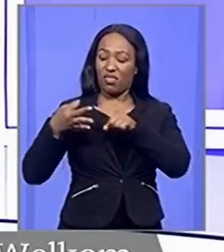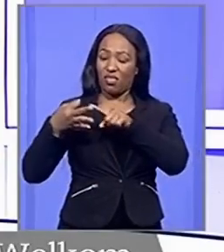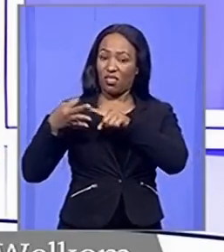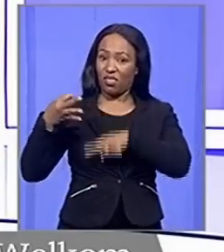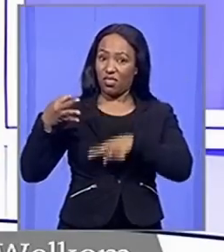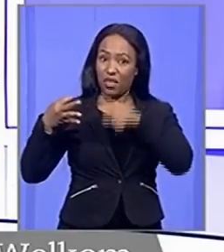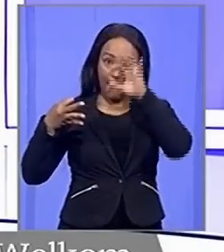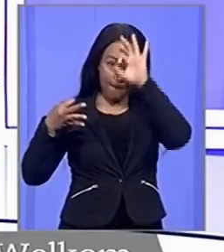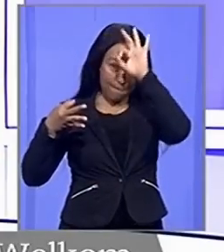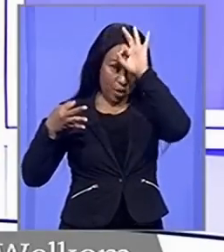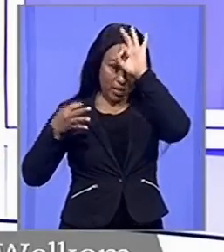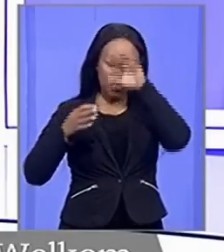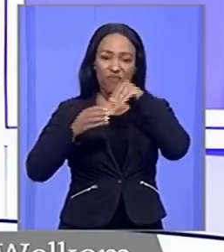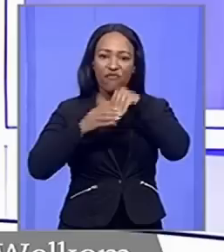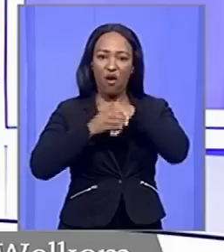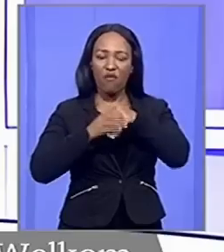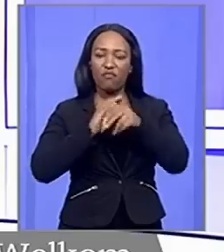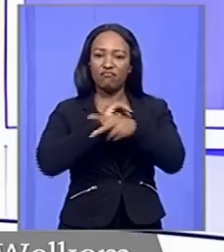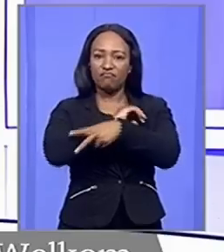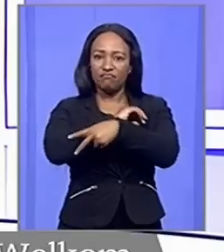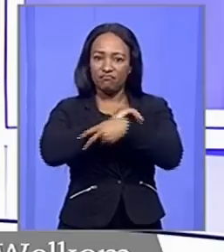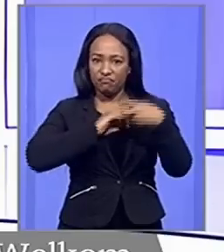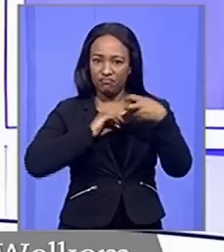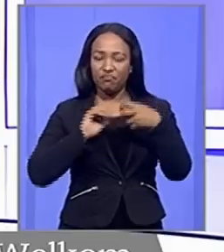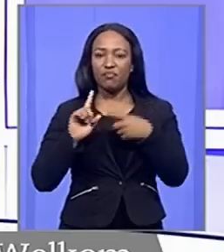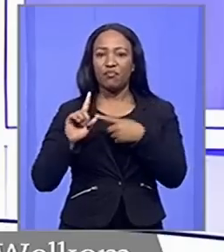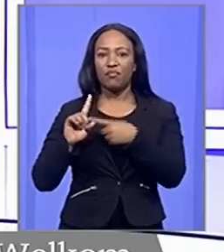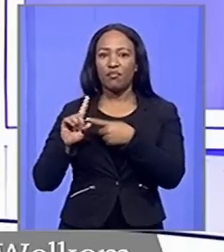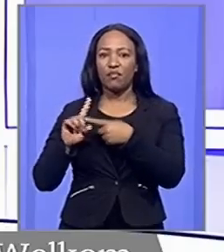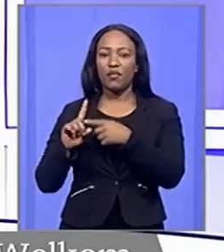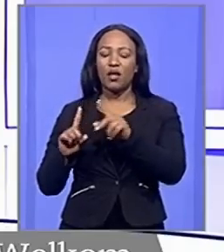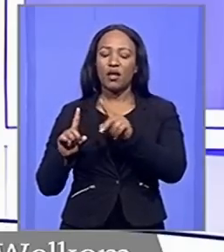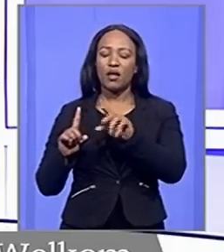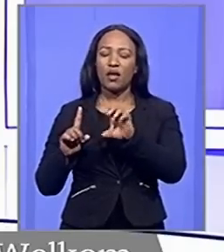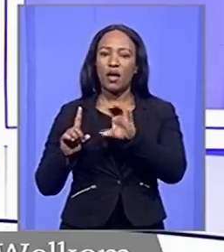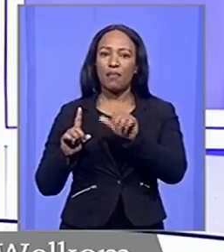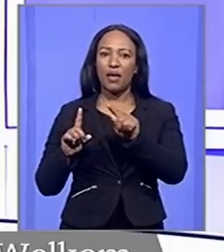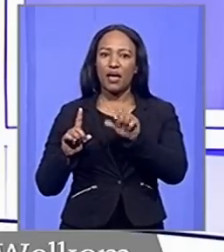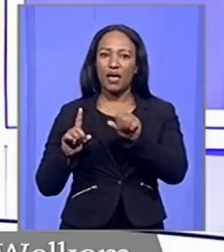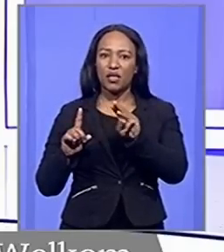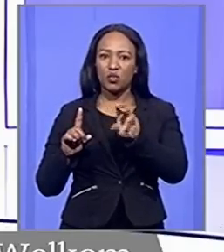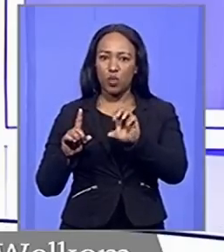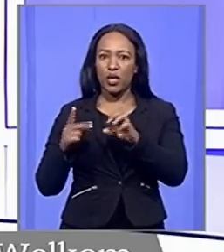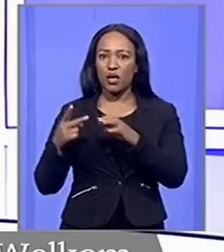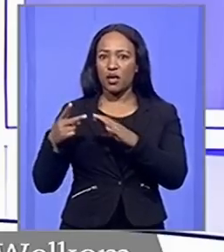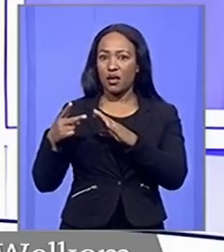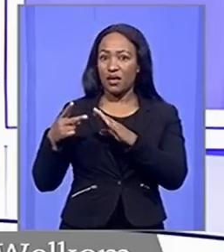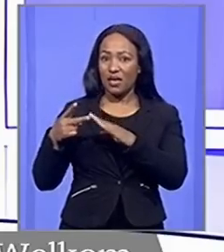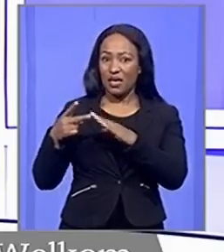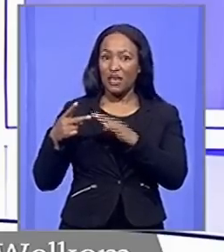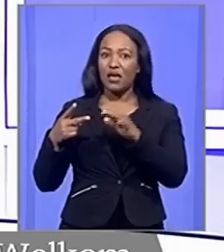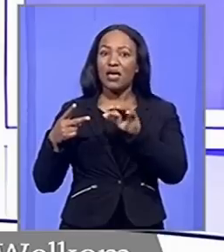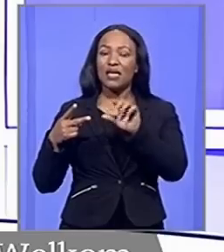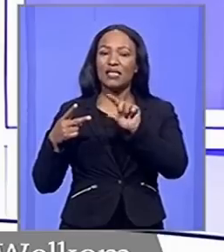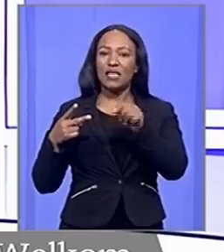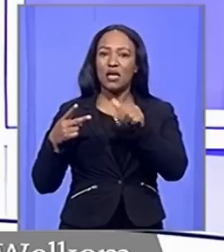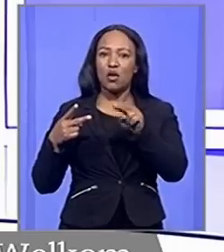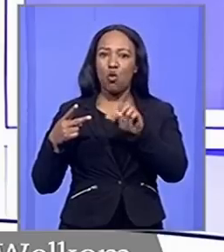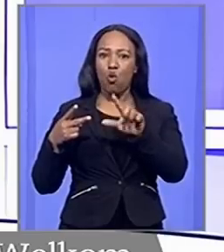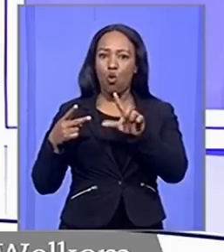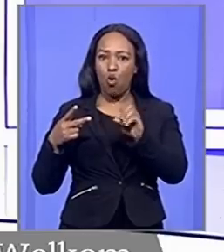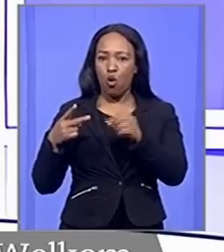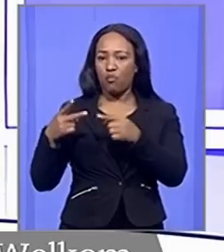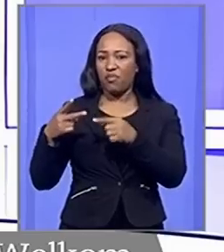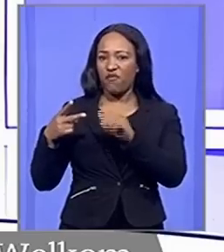diswantšho tša bahlankedi ba bararo ke abetswe menyatso wa mengwaga e 31, Tshenolo Moloi wa mengwaga e 41 le